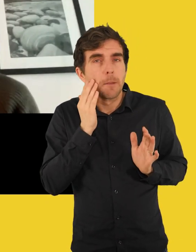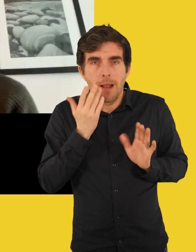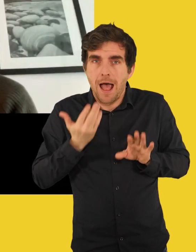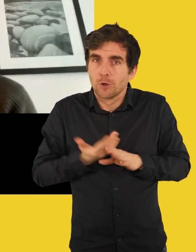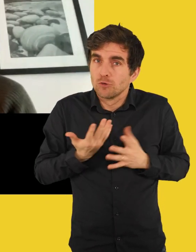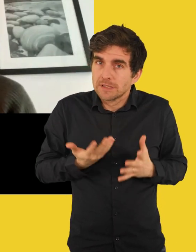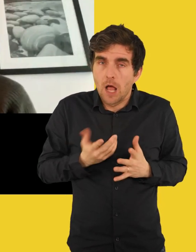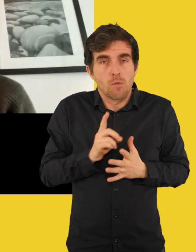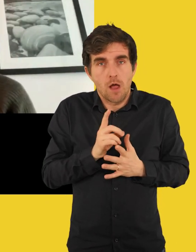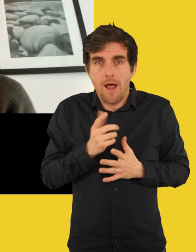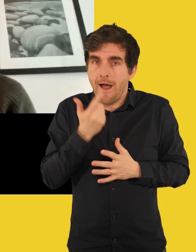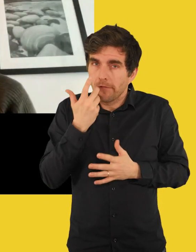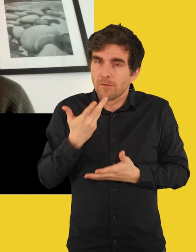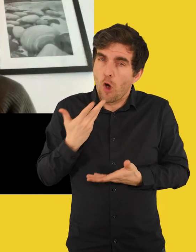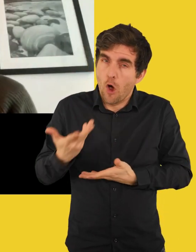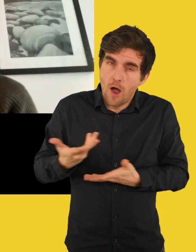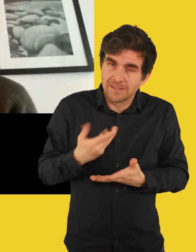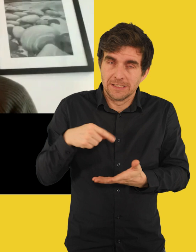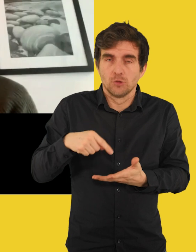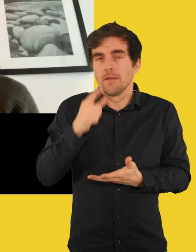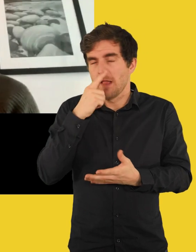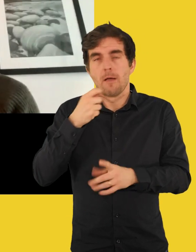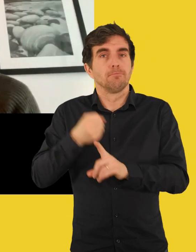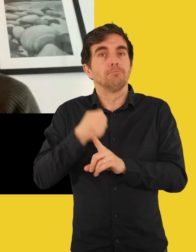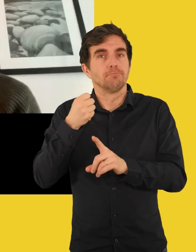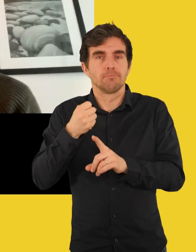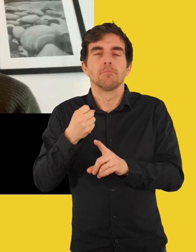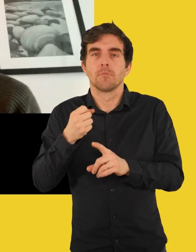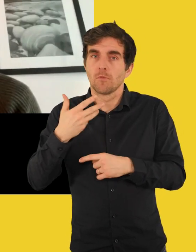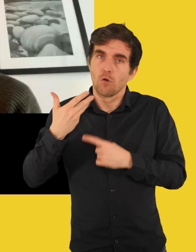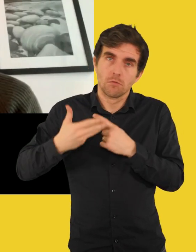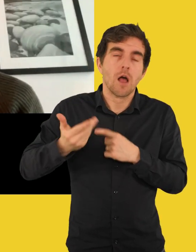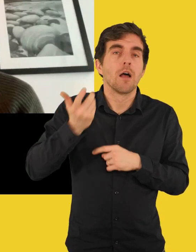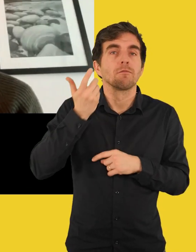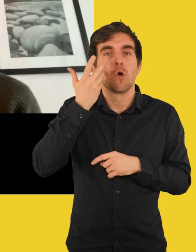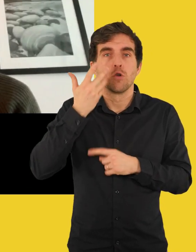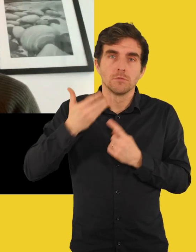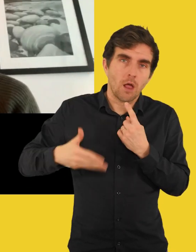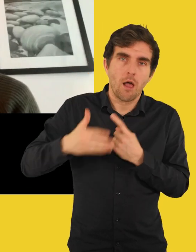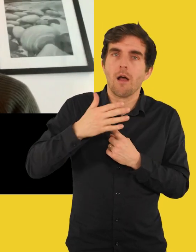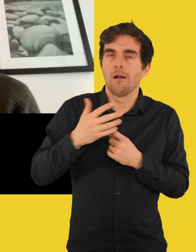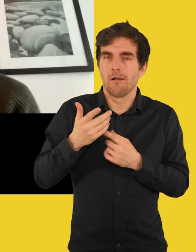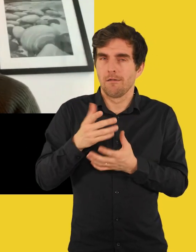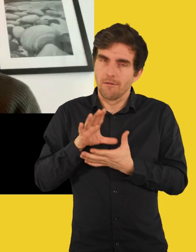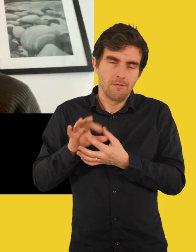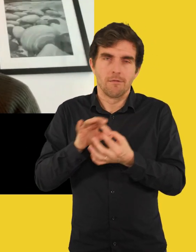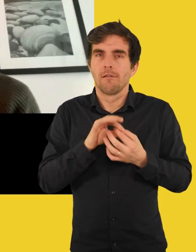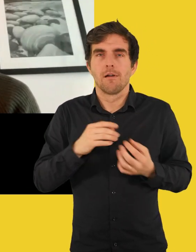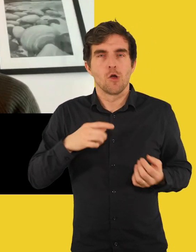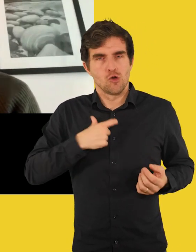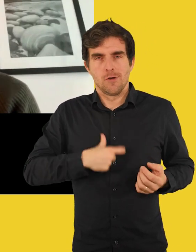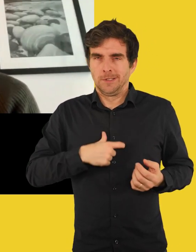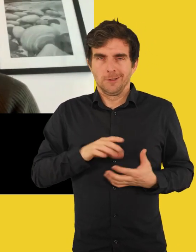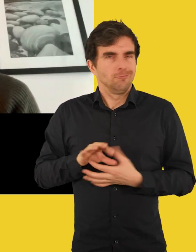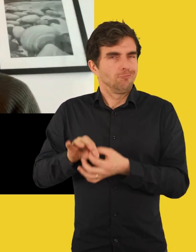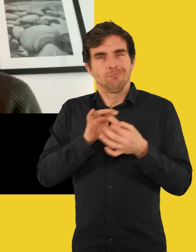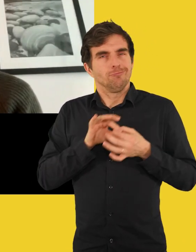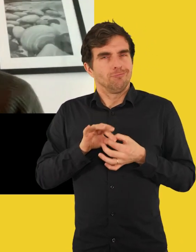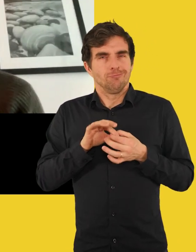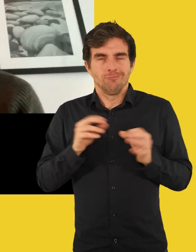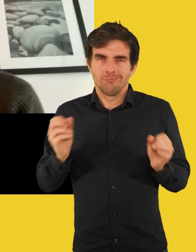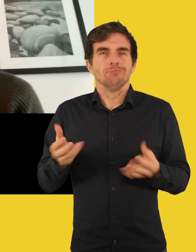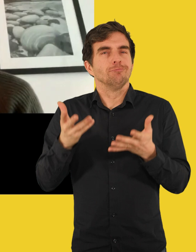simple action today, knowing every conversation makes a difference for future generations, connecting with human